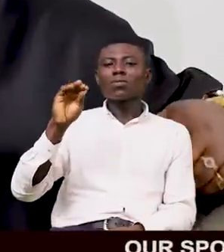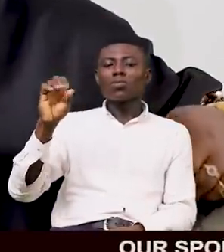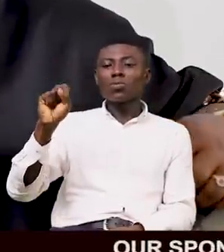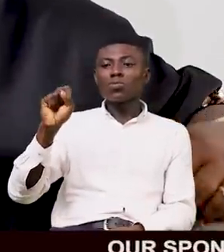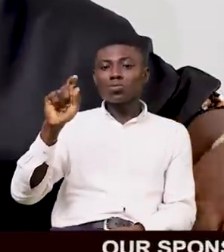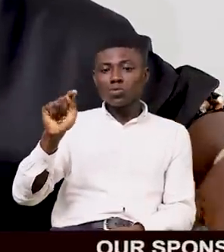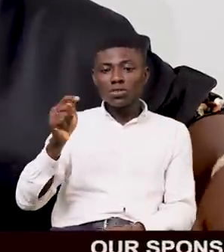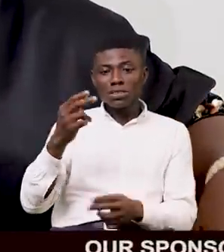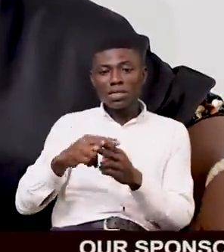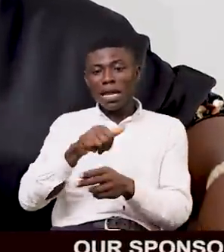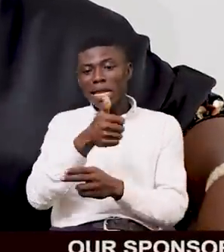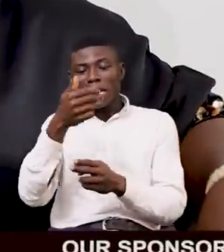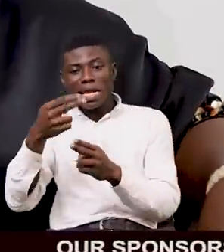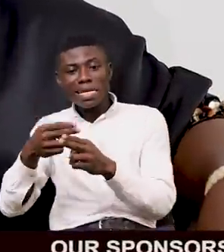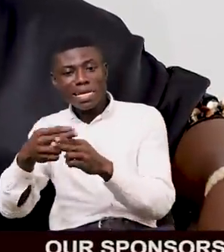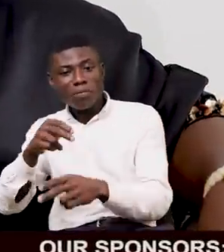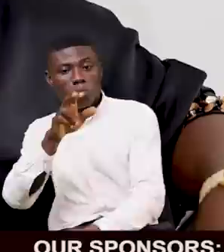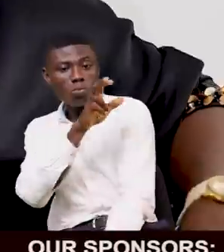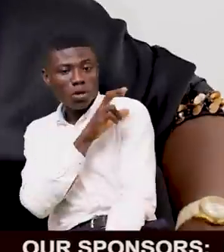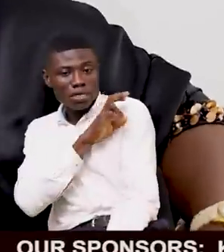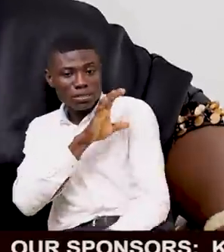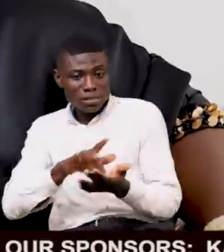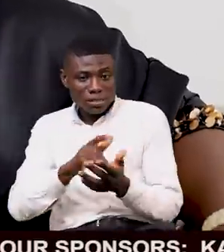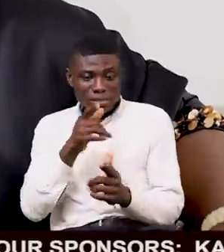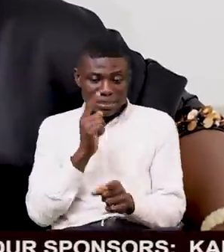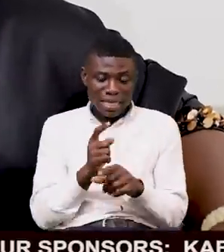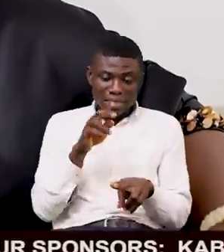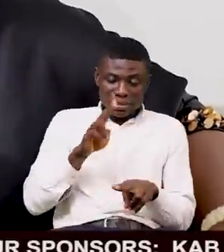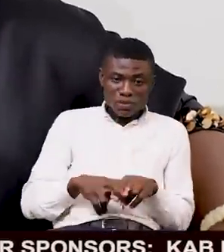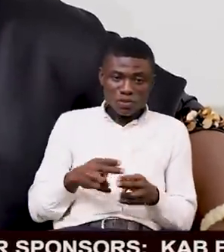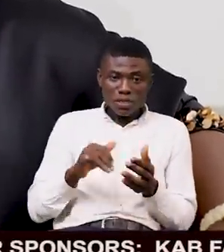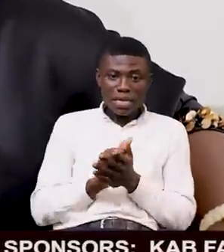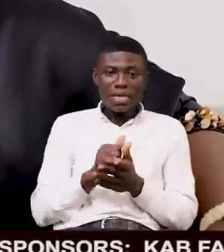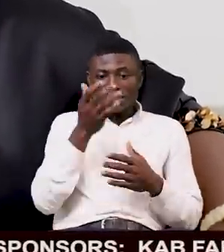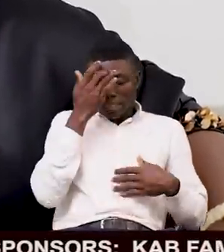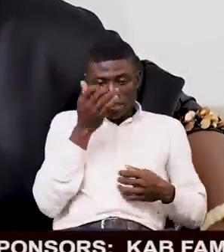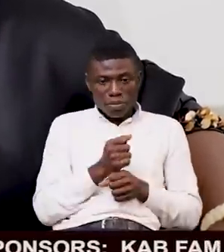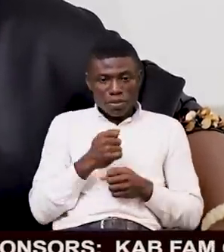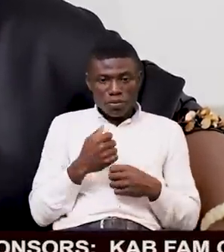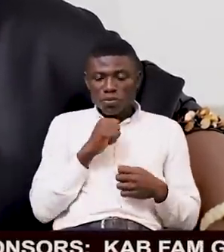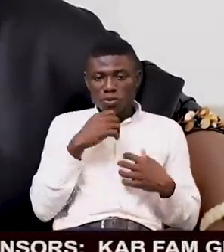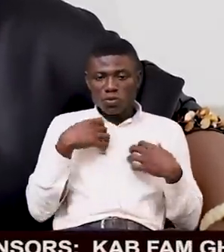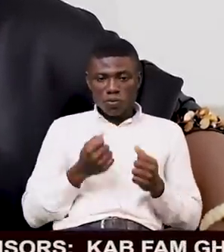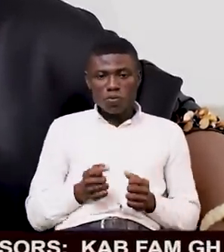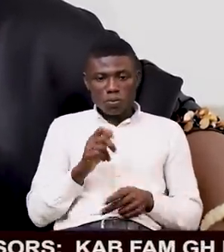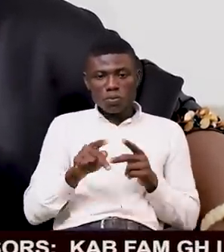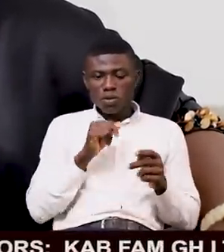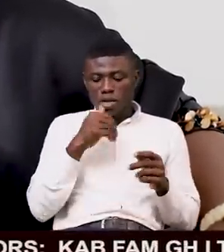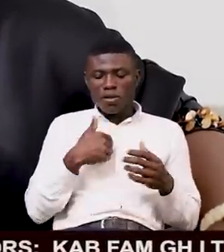0244-09-3595. Drug store area, and go for no my guy, no. Would you want to my area best rostro? Share, any penny other joe, ye beque